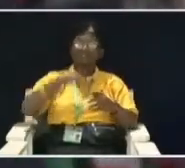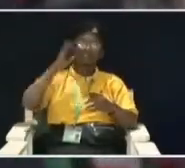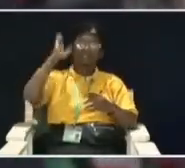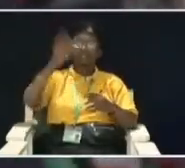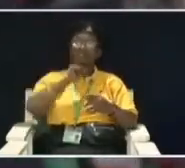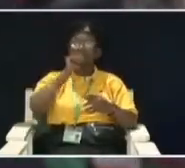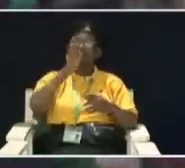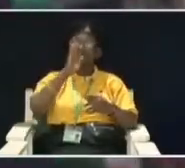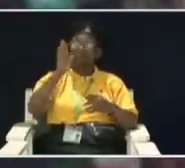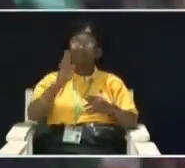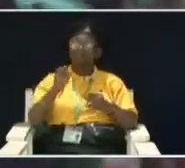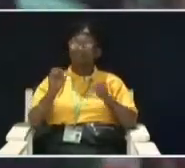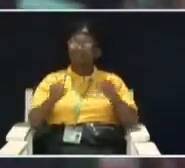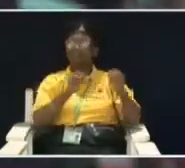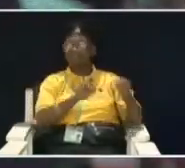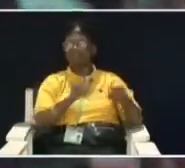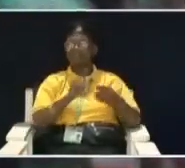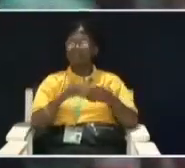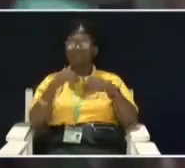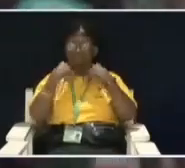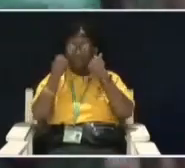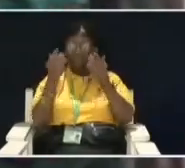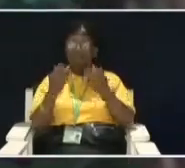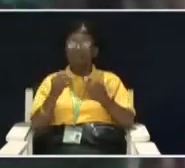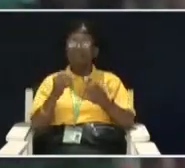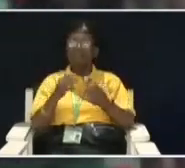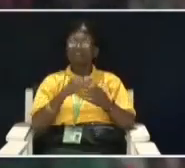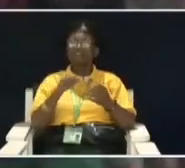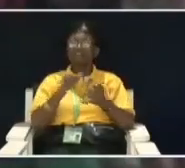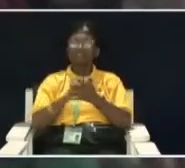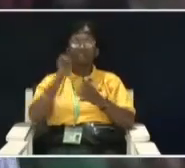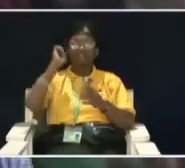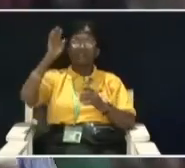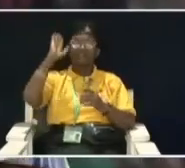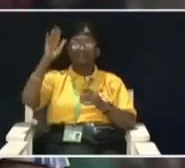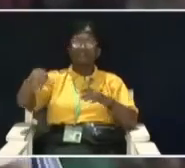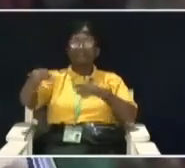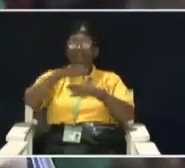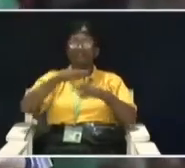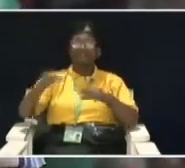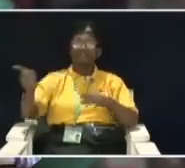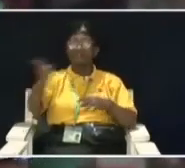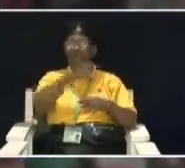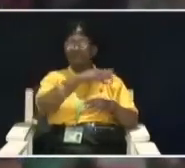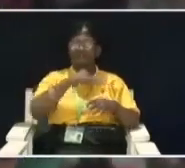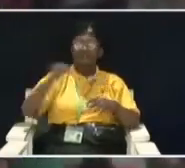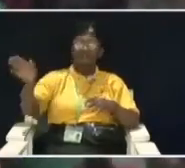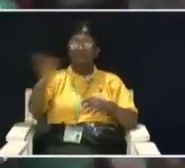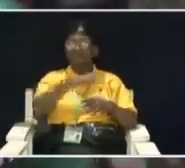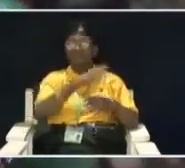that He will cover you and your entire family by His blood,